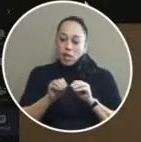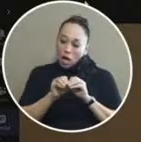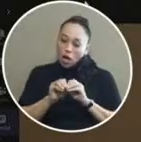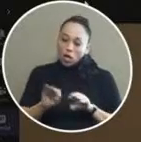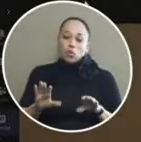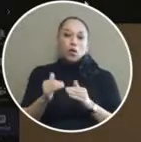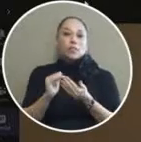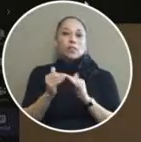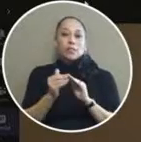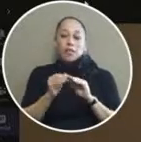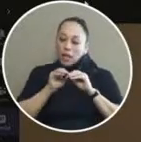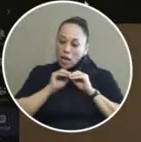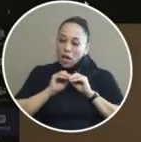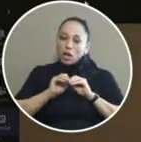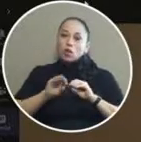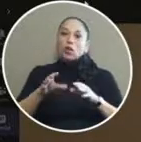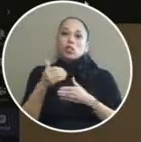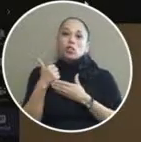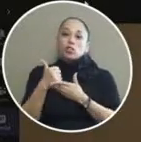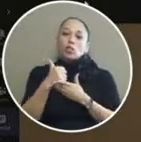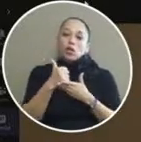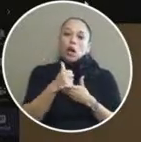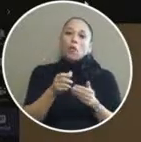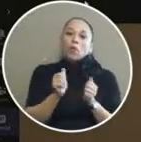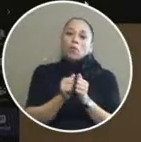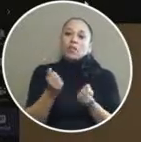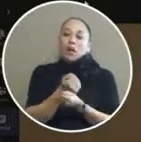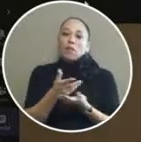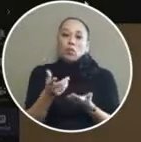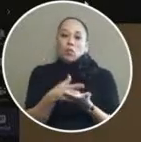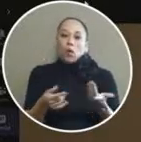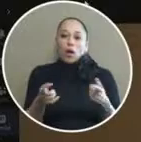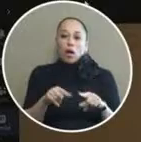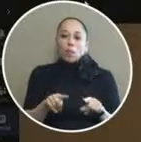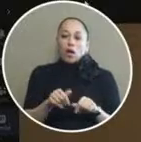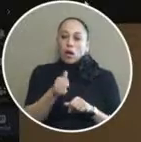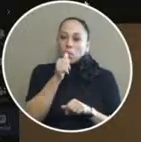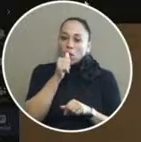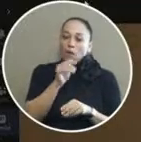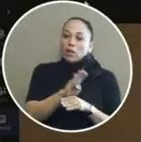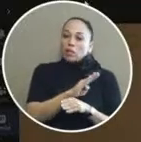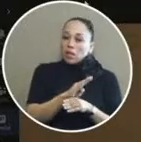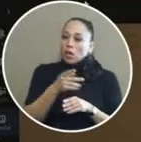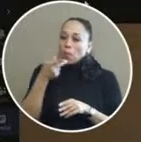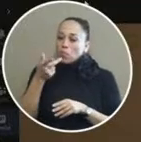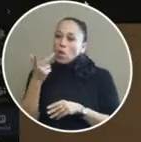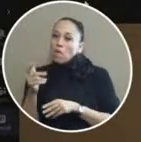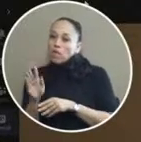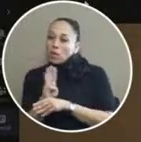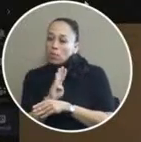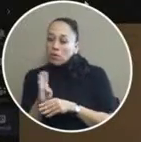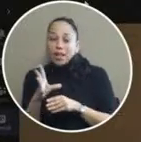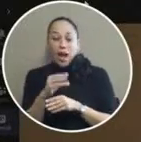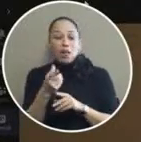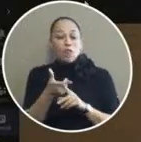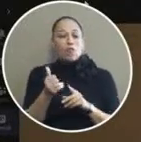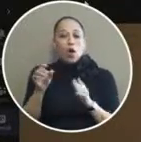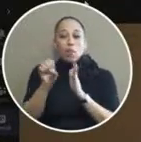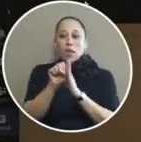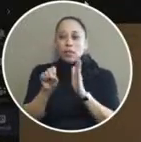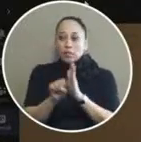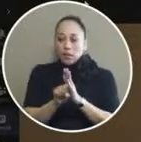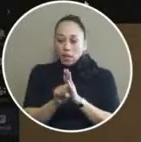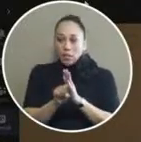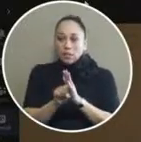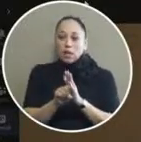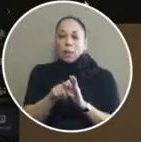city, across with the help that has been going on from the private sector, from the public sector, and from the state. But this